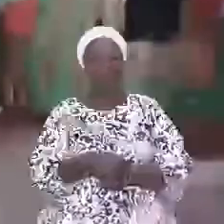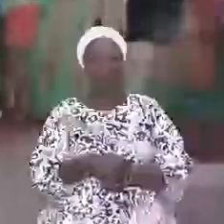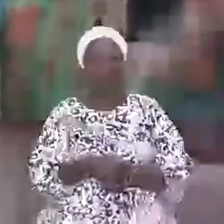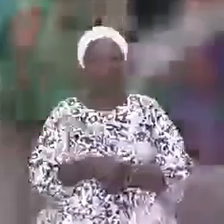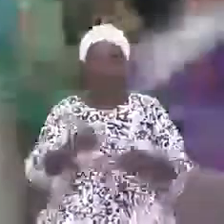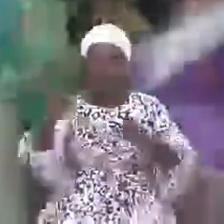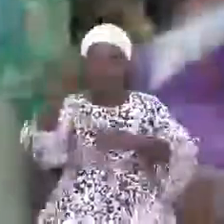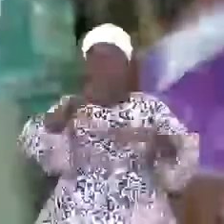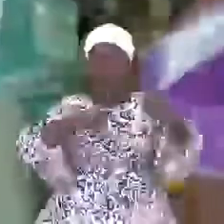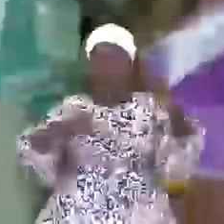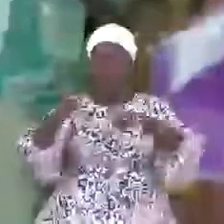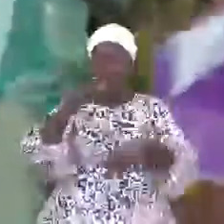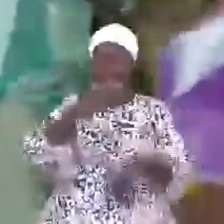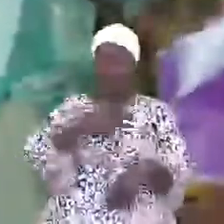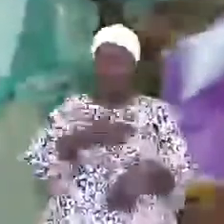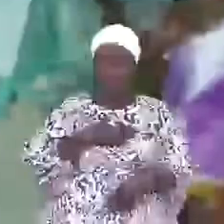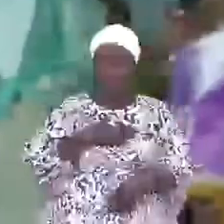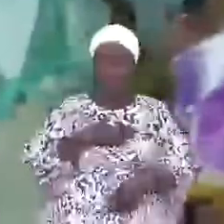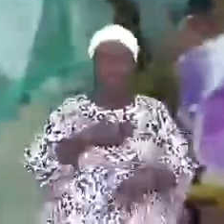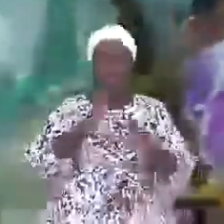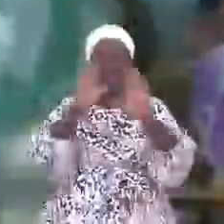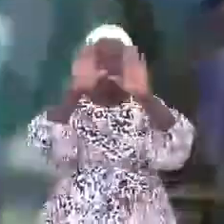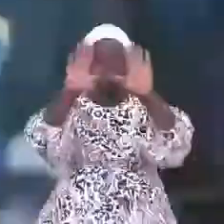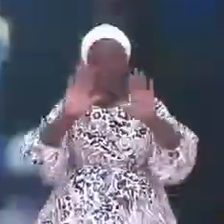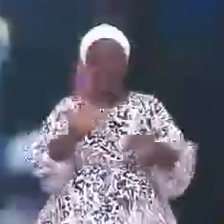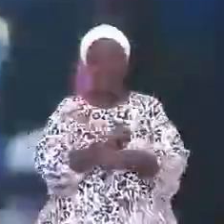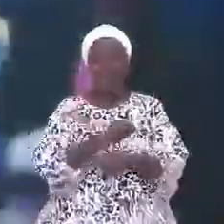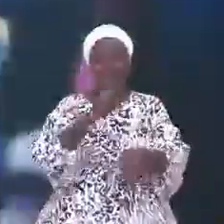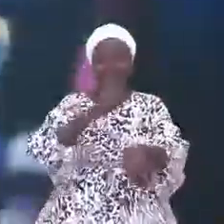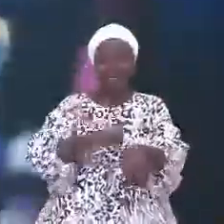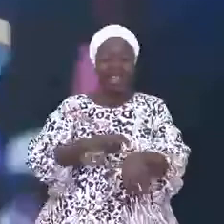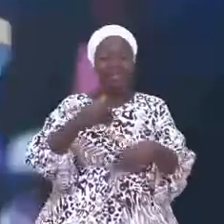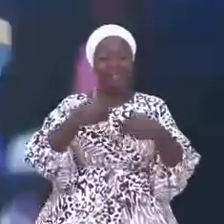My miracle time has come.